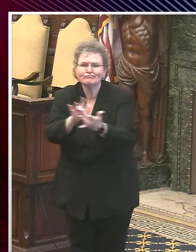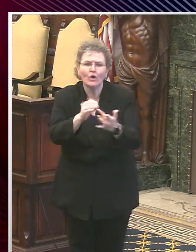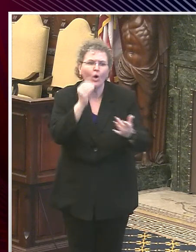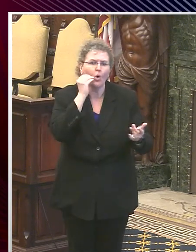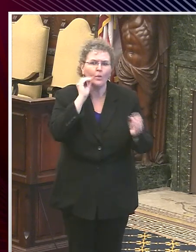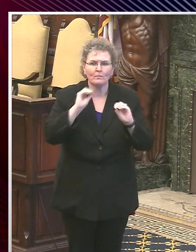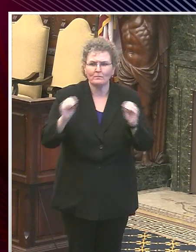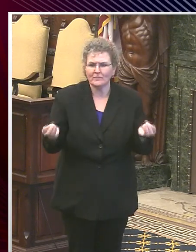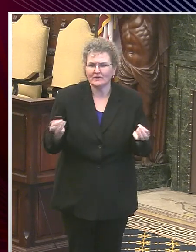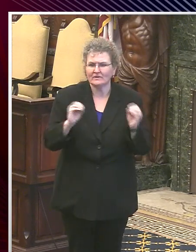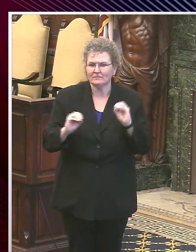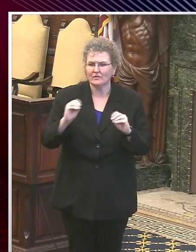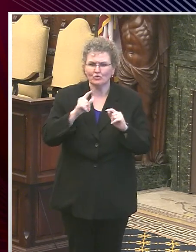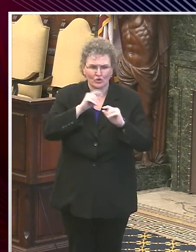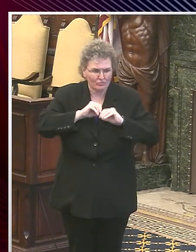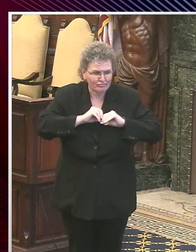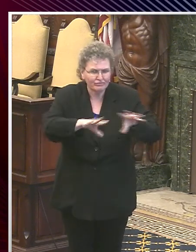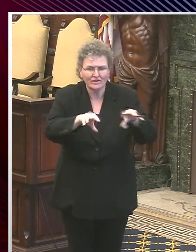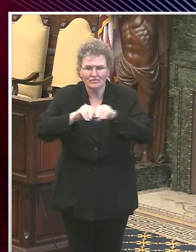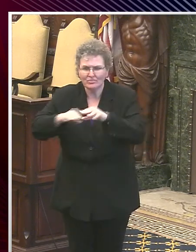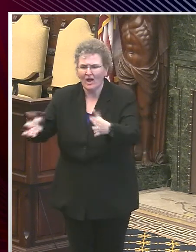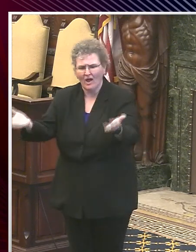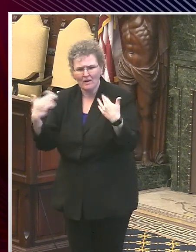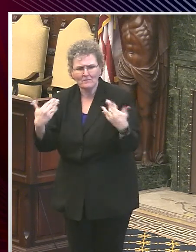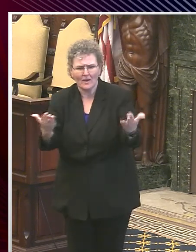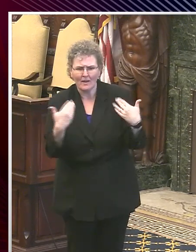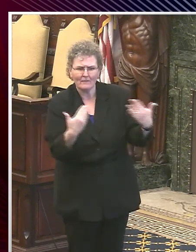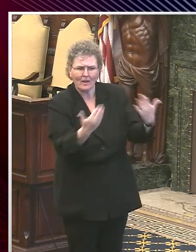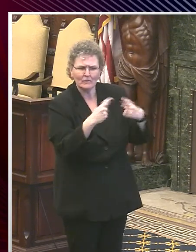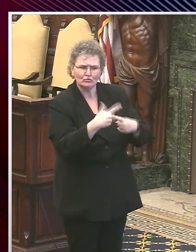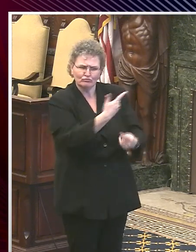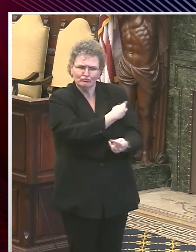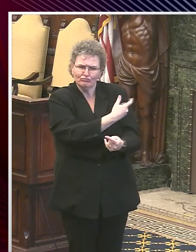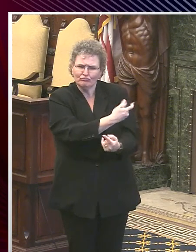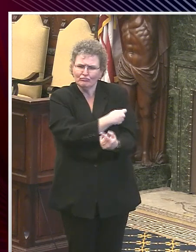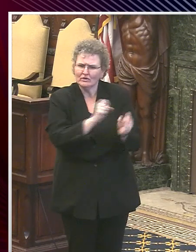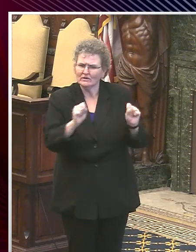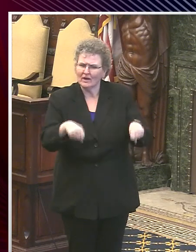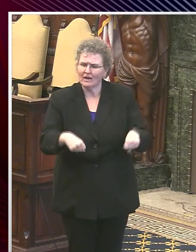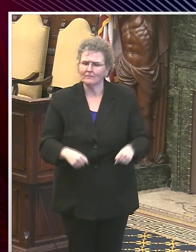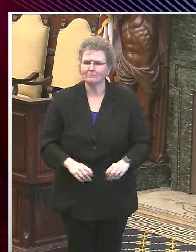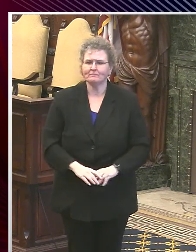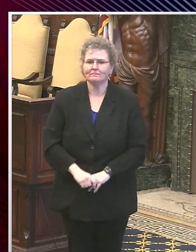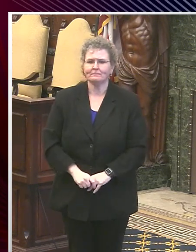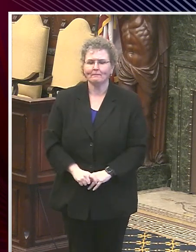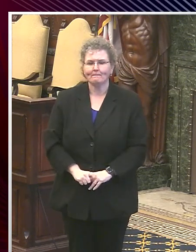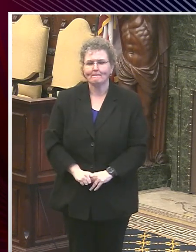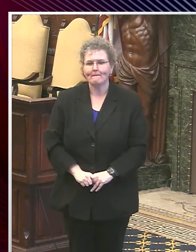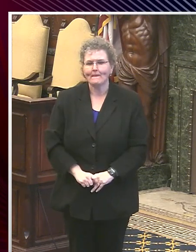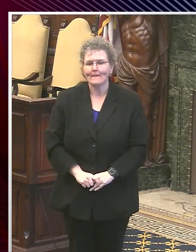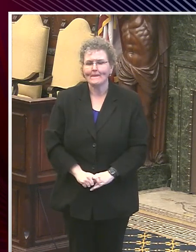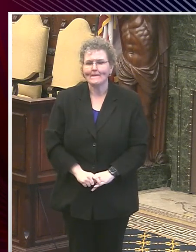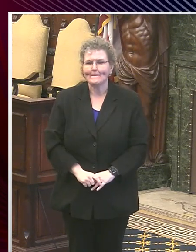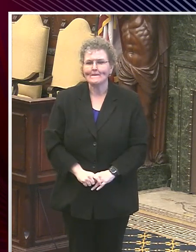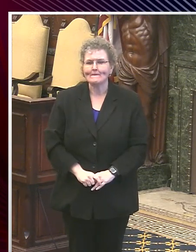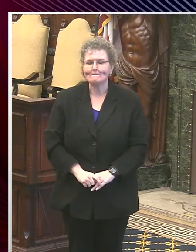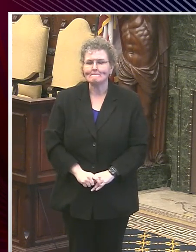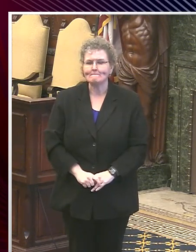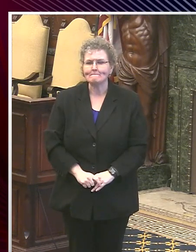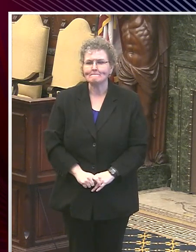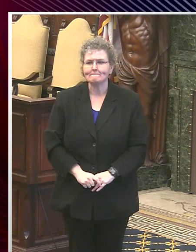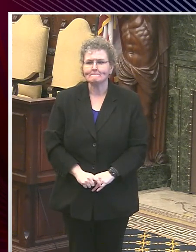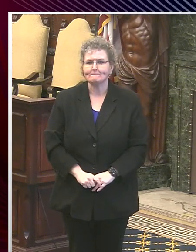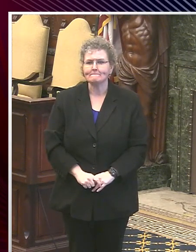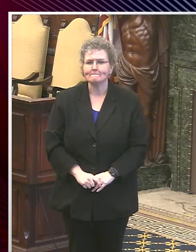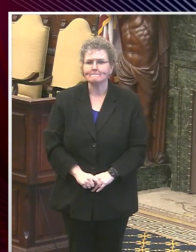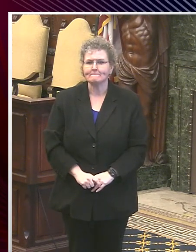word out to that population, or to have some kind of program to get the homeless population vaccinated with Johnson & Johnson? Yeah,